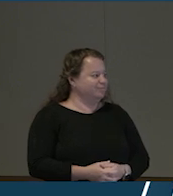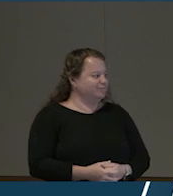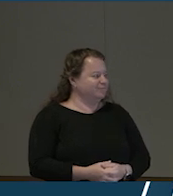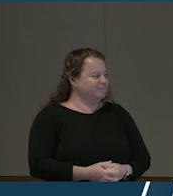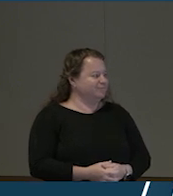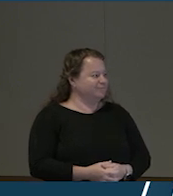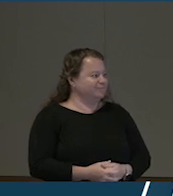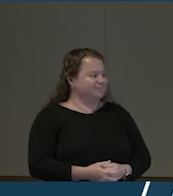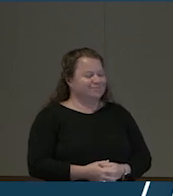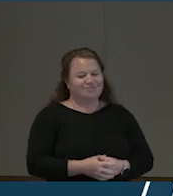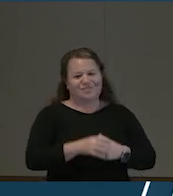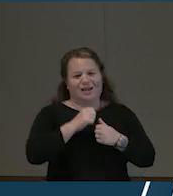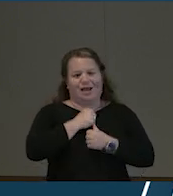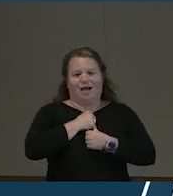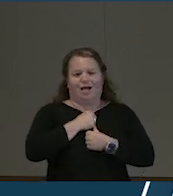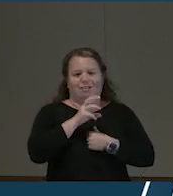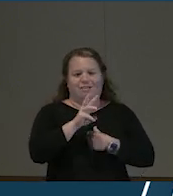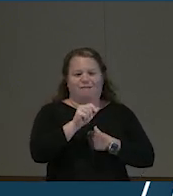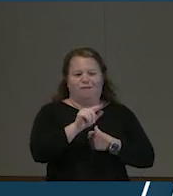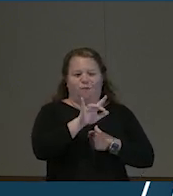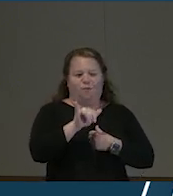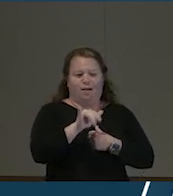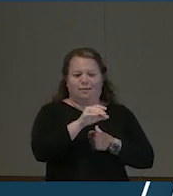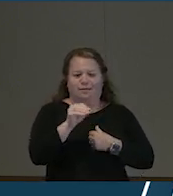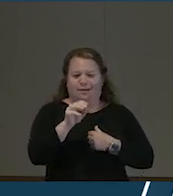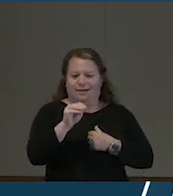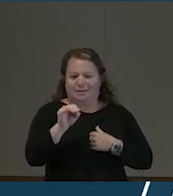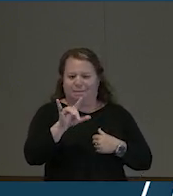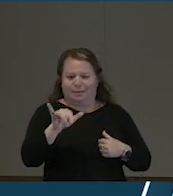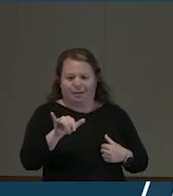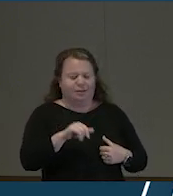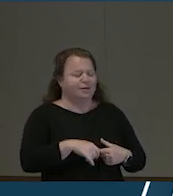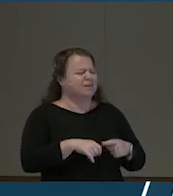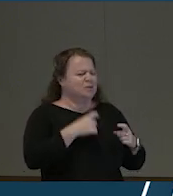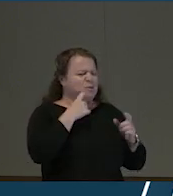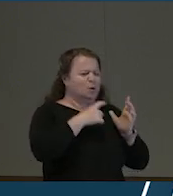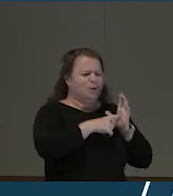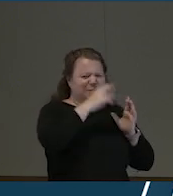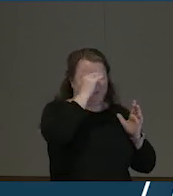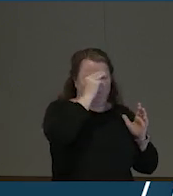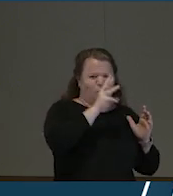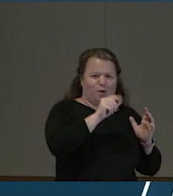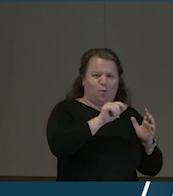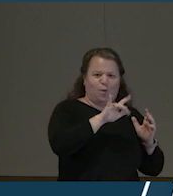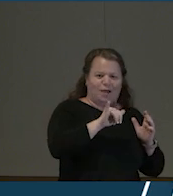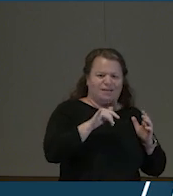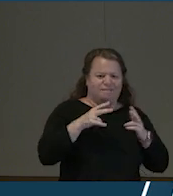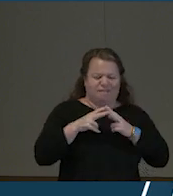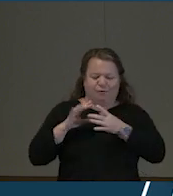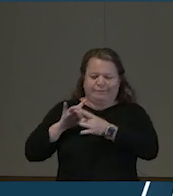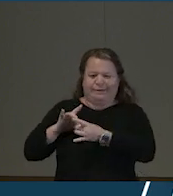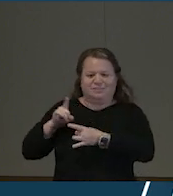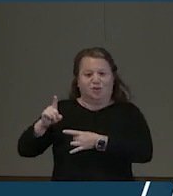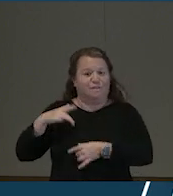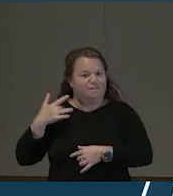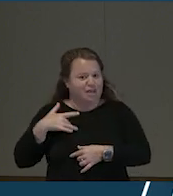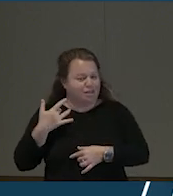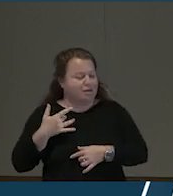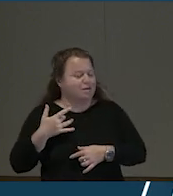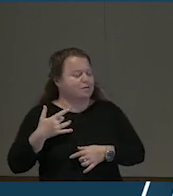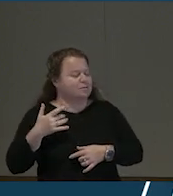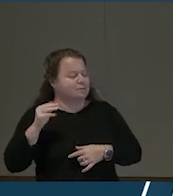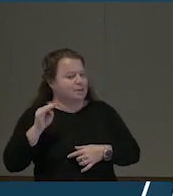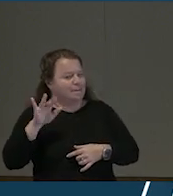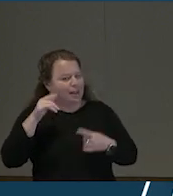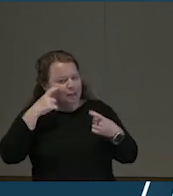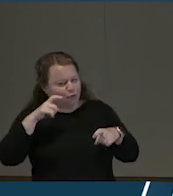Oh, love Wally and Molly. So do we see how Wally was very connected to how he was feeling, and he also considered how Molly was feeling